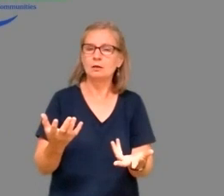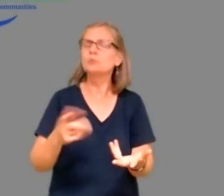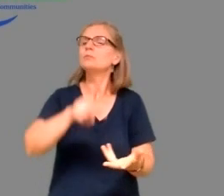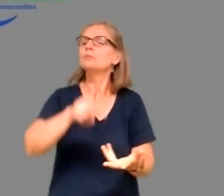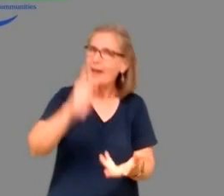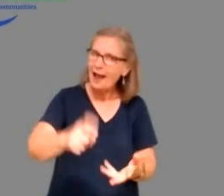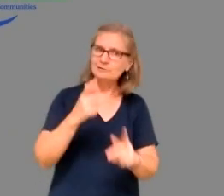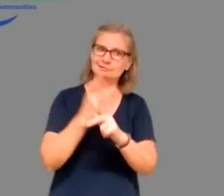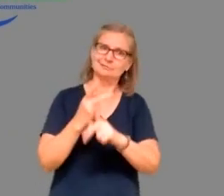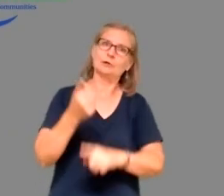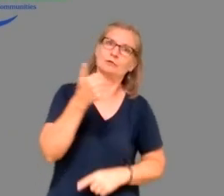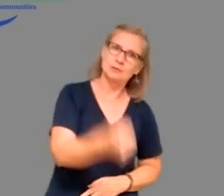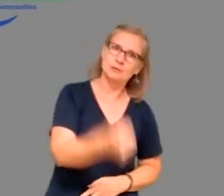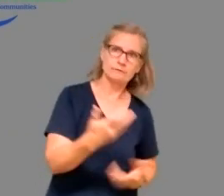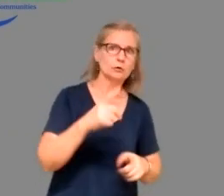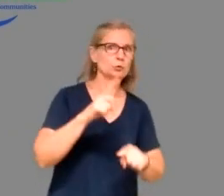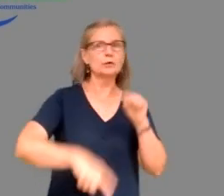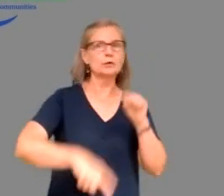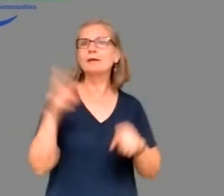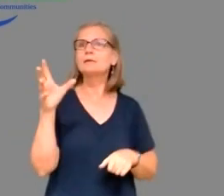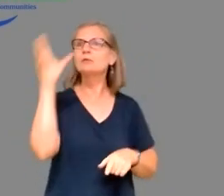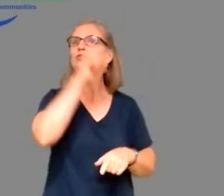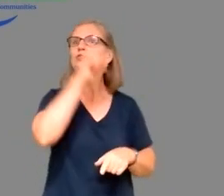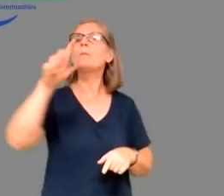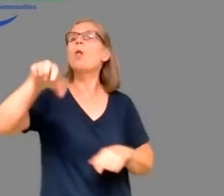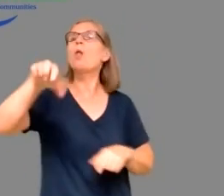isn't taking the precautions for you.